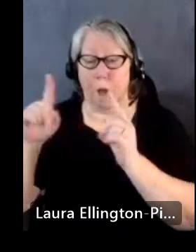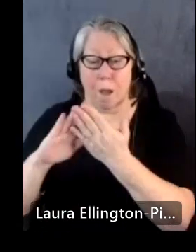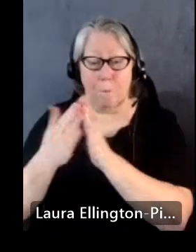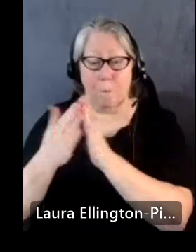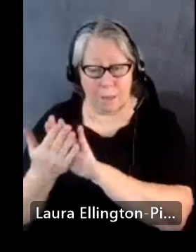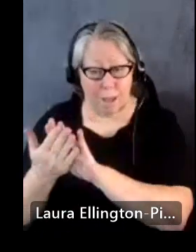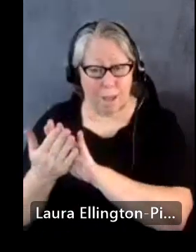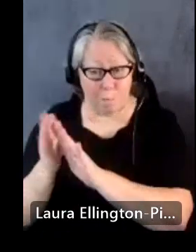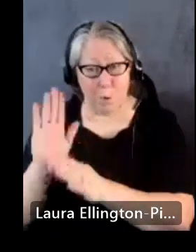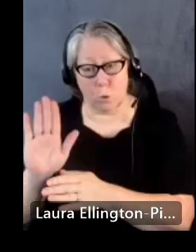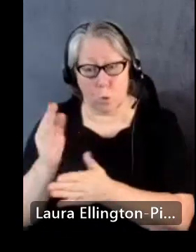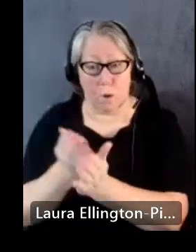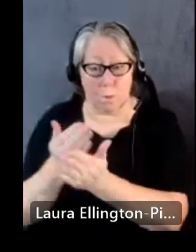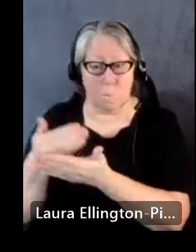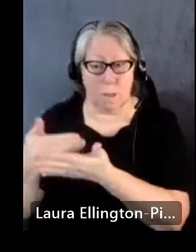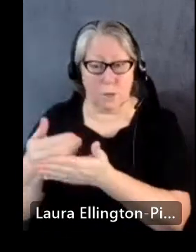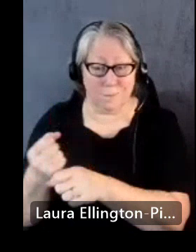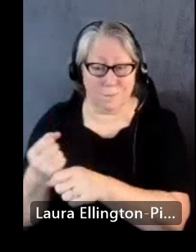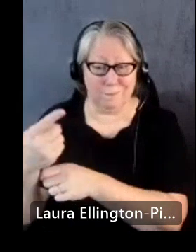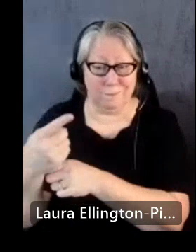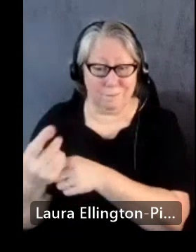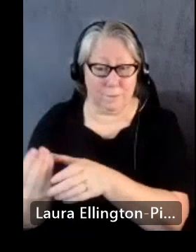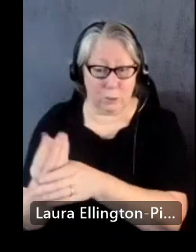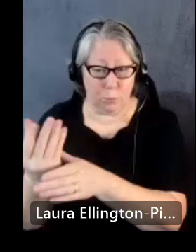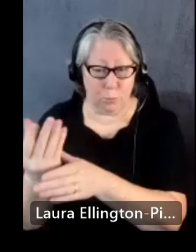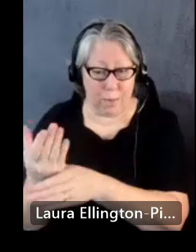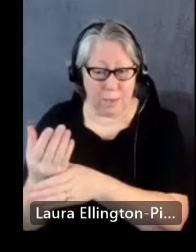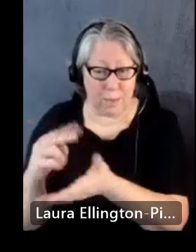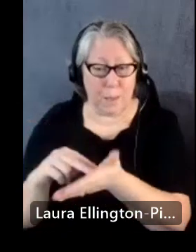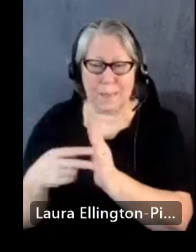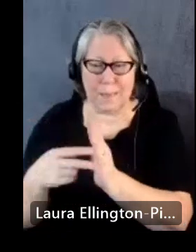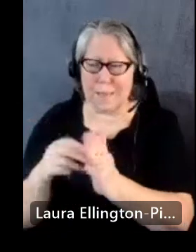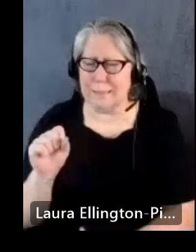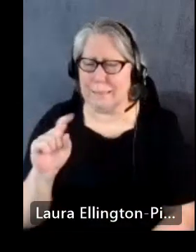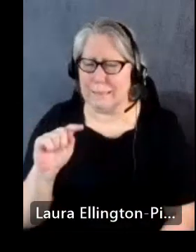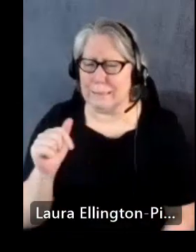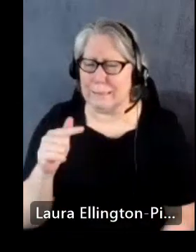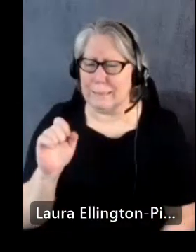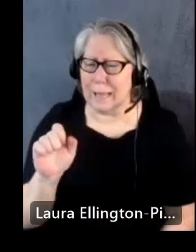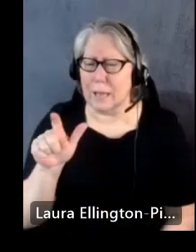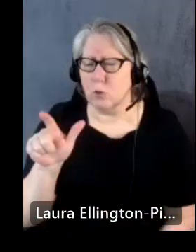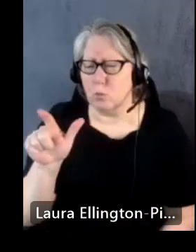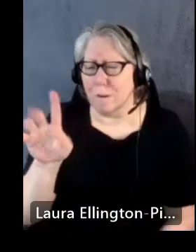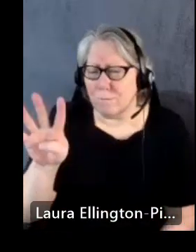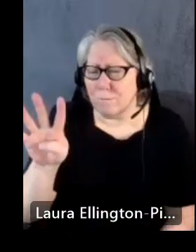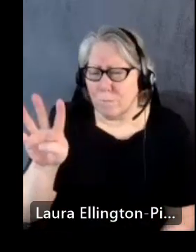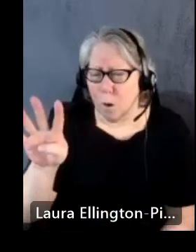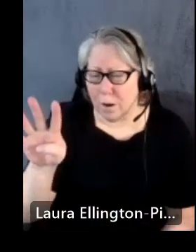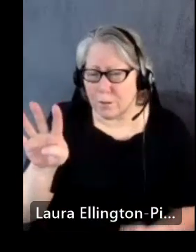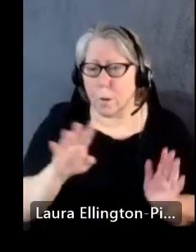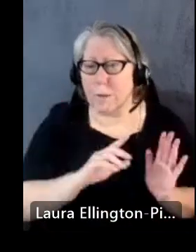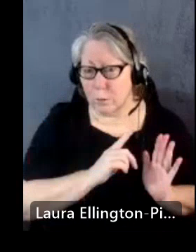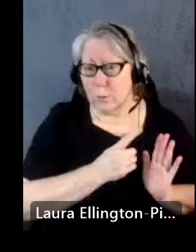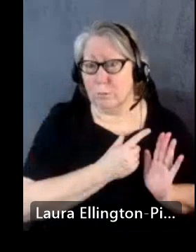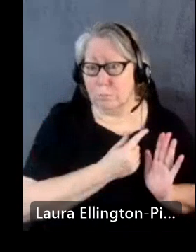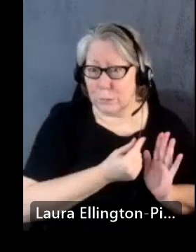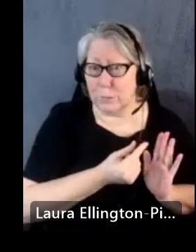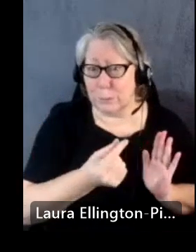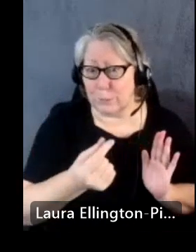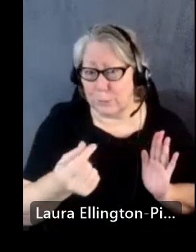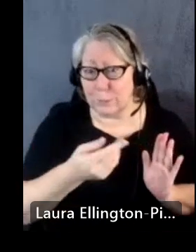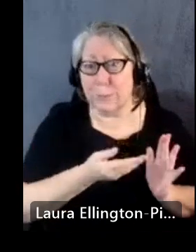next spring, they'll be at, I think, like stage 24 or so, if I remember right. So that's just how many different stages they go